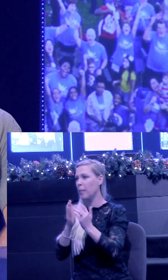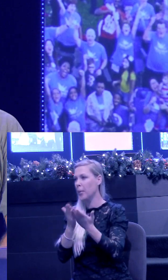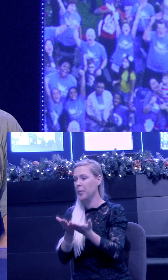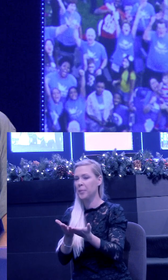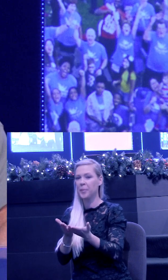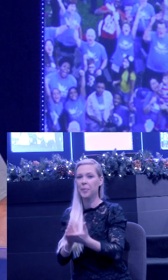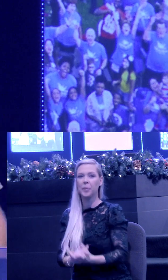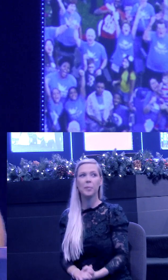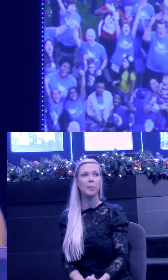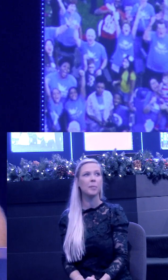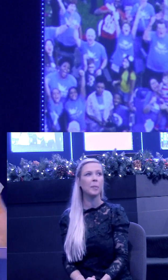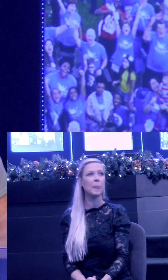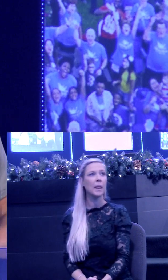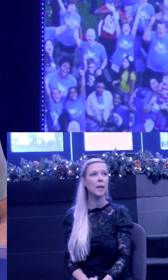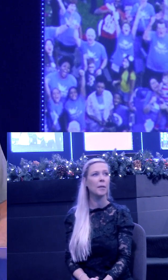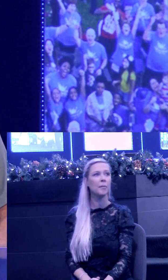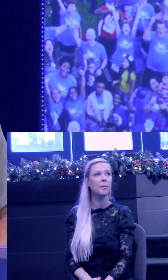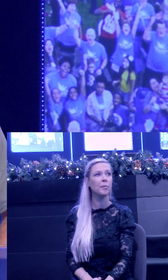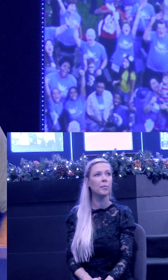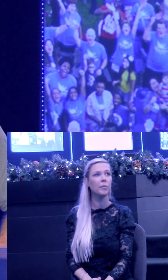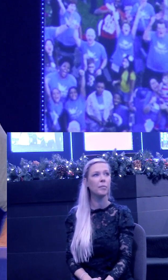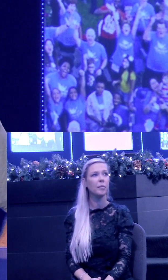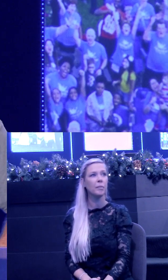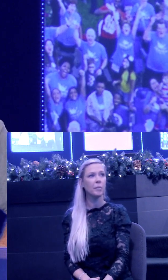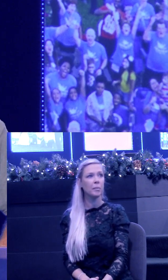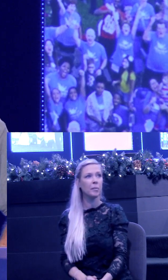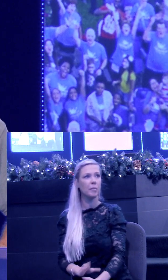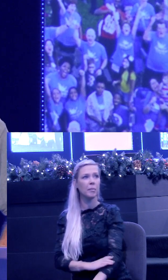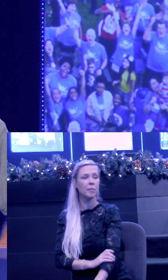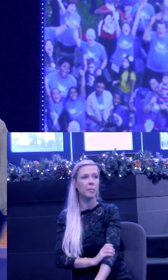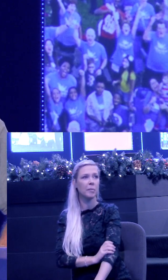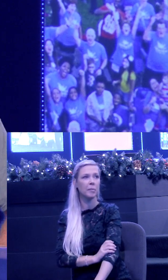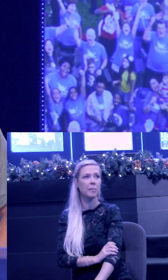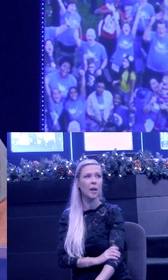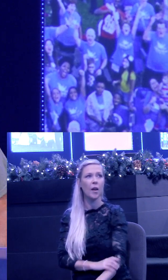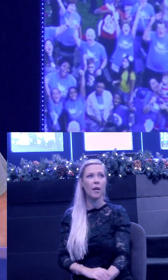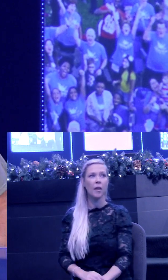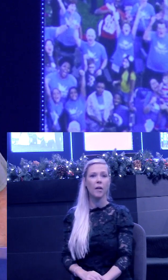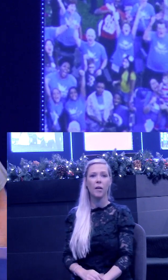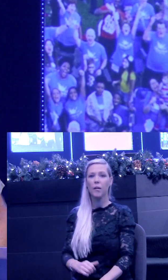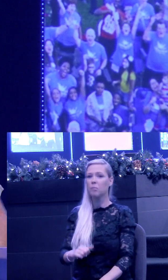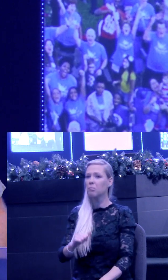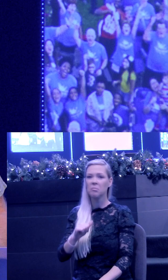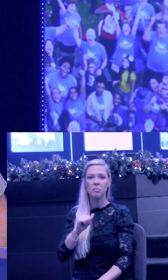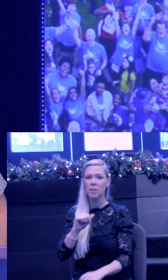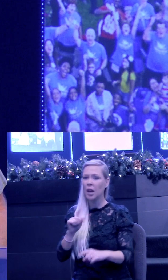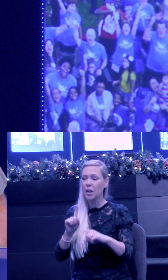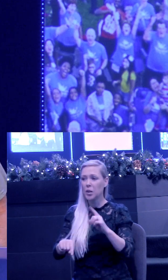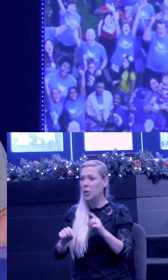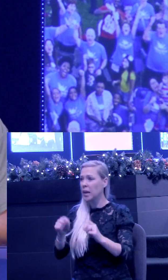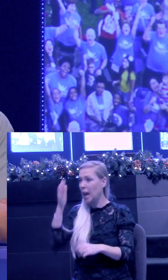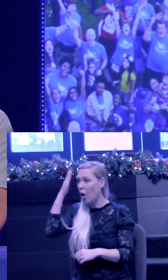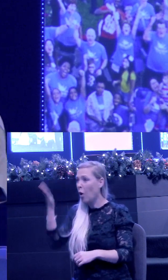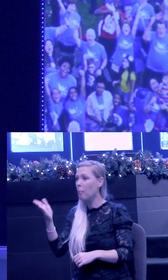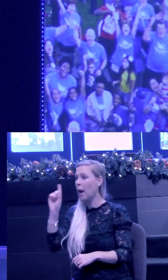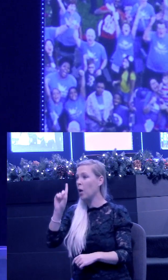thing. You cannot obey the one another passages of Jesus in isolation. You can't like do life. You